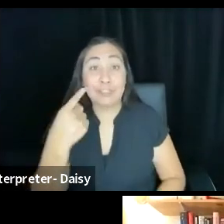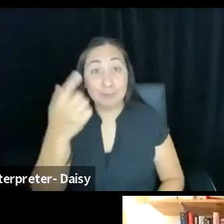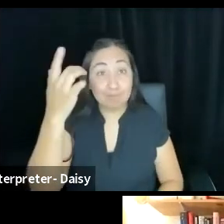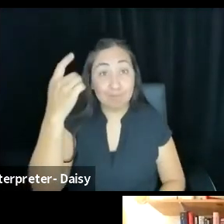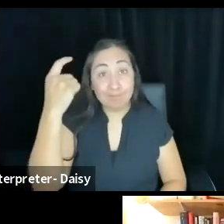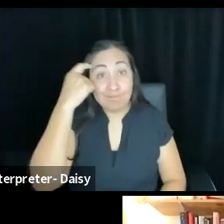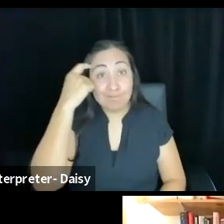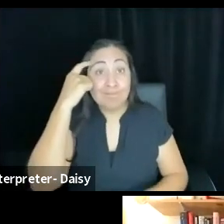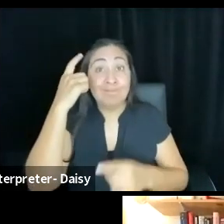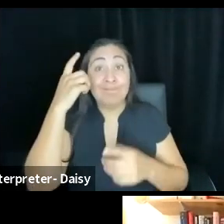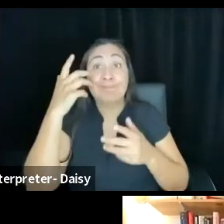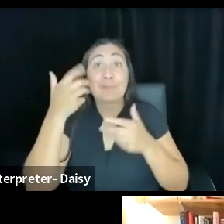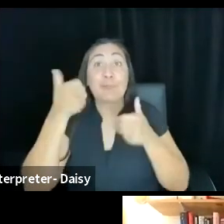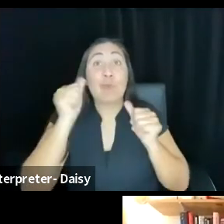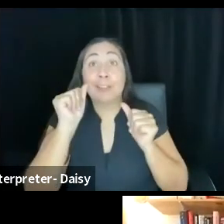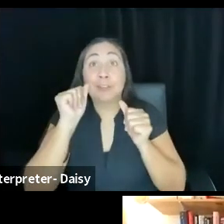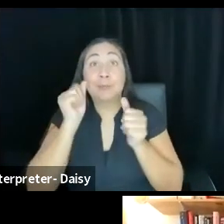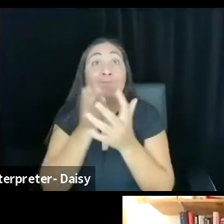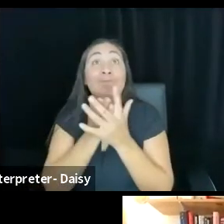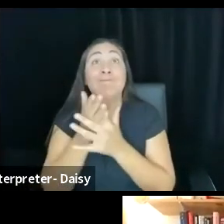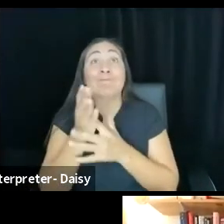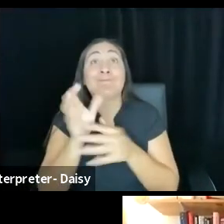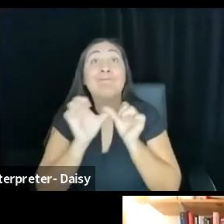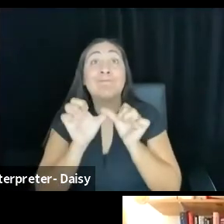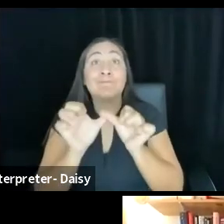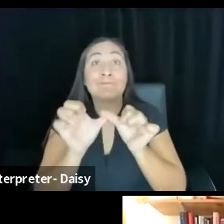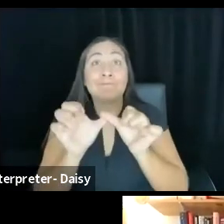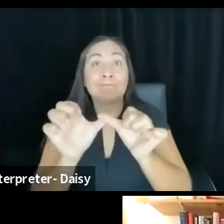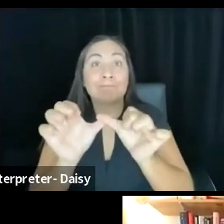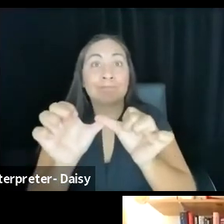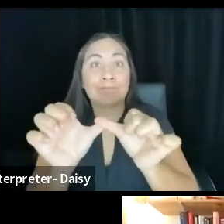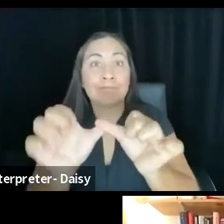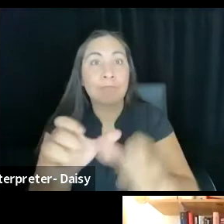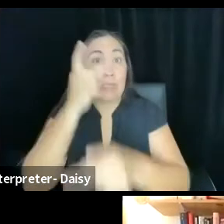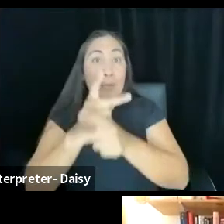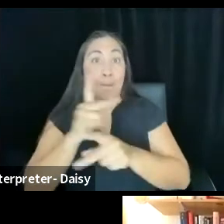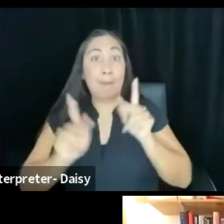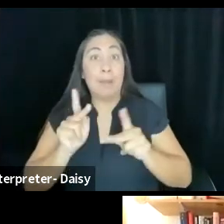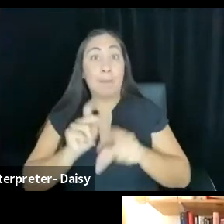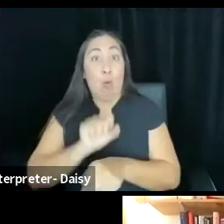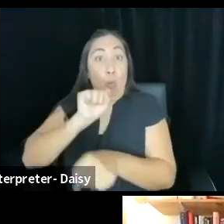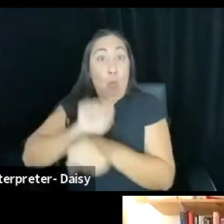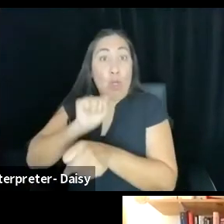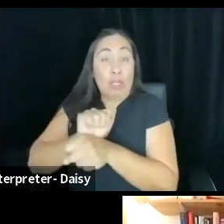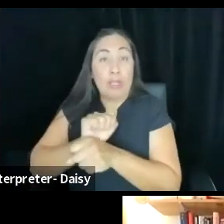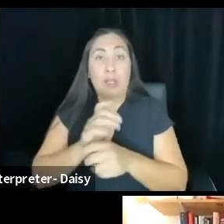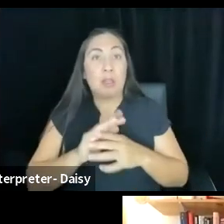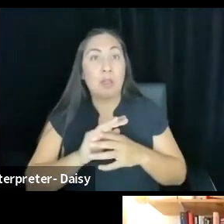to keep people employed, to turn around content or projects,